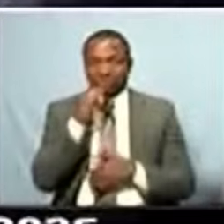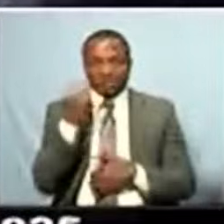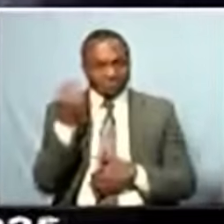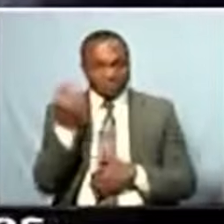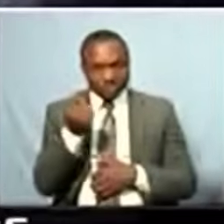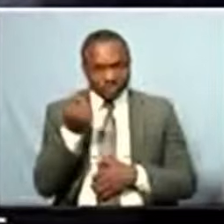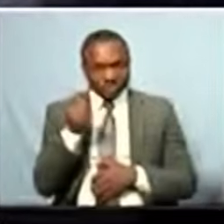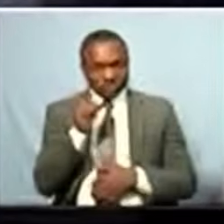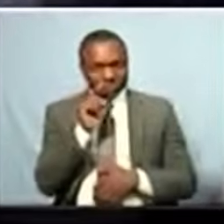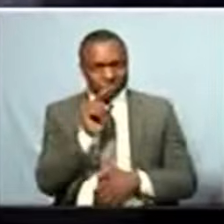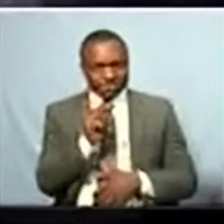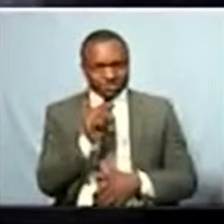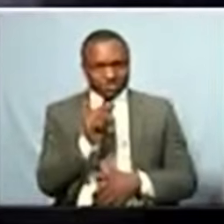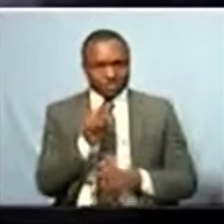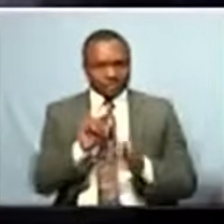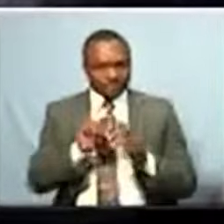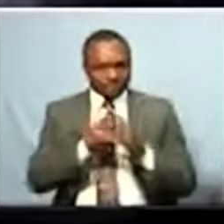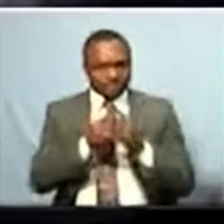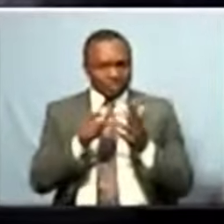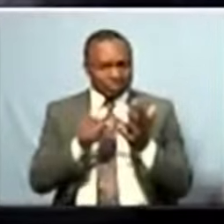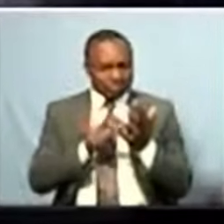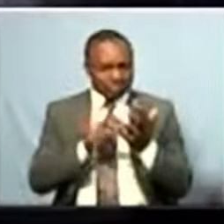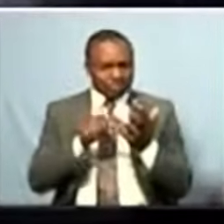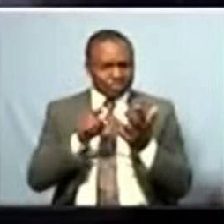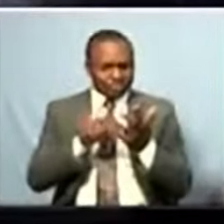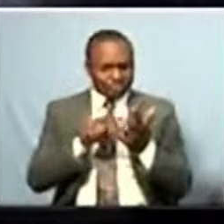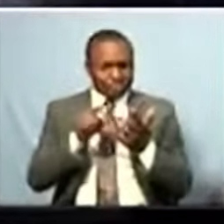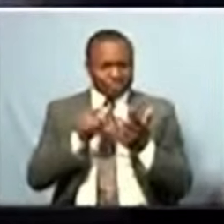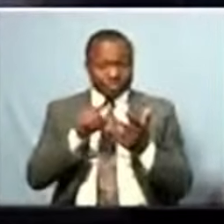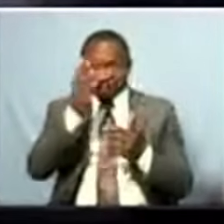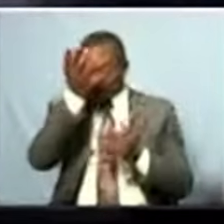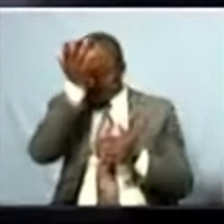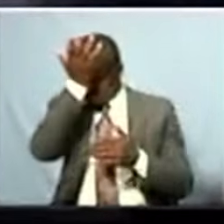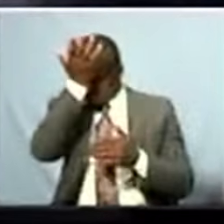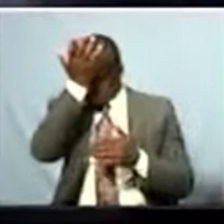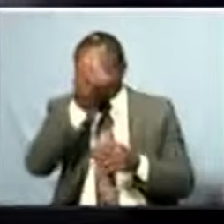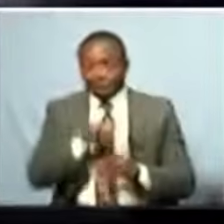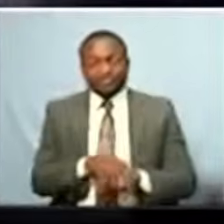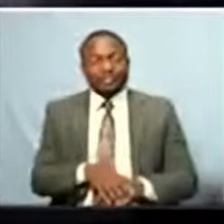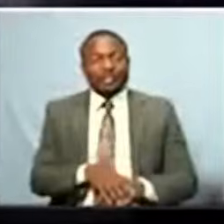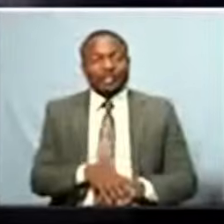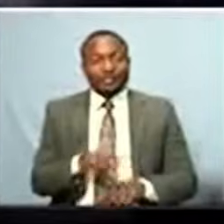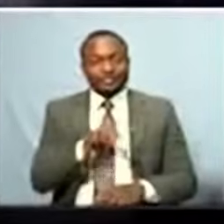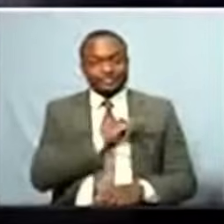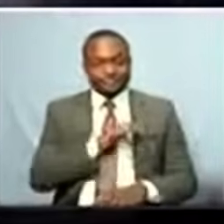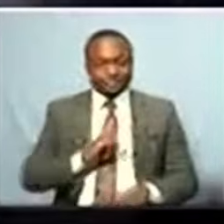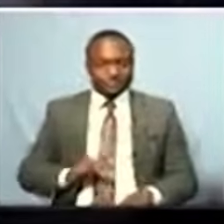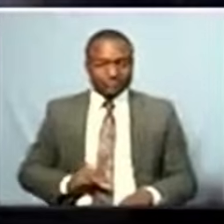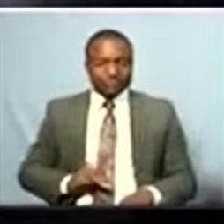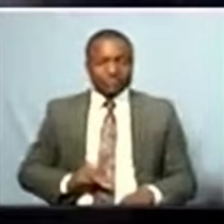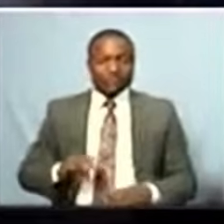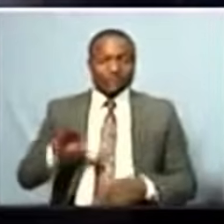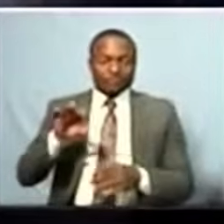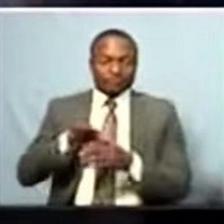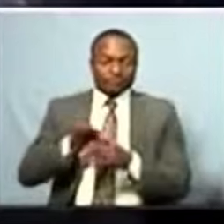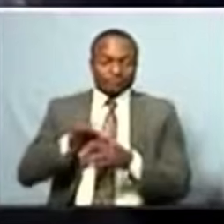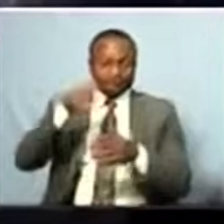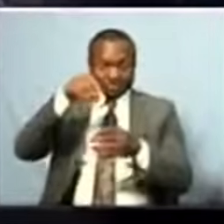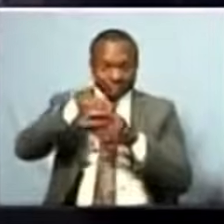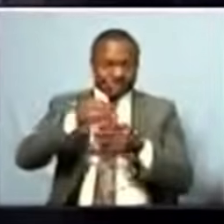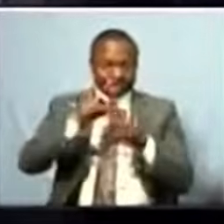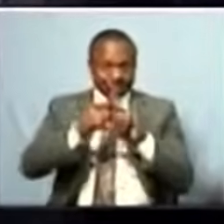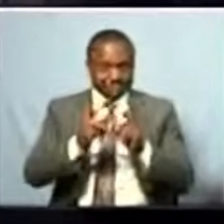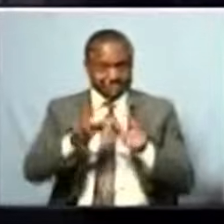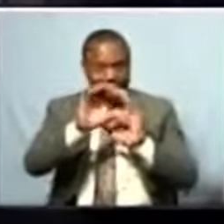do we start counting from the date when members are elected, but in